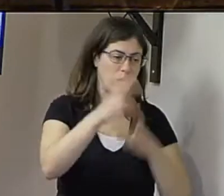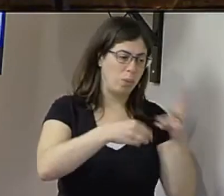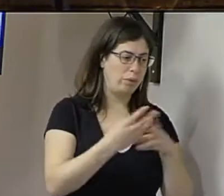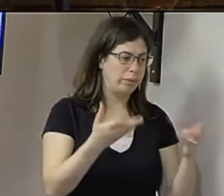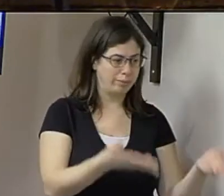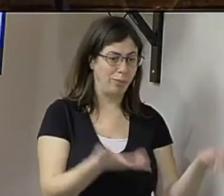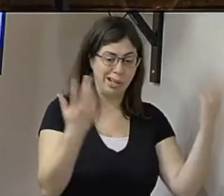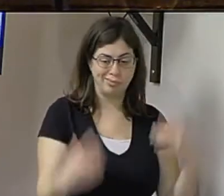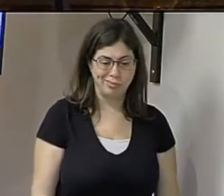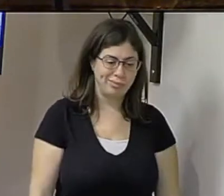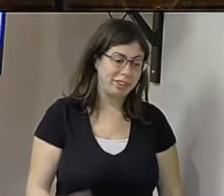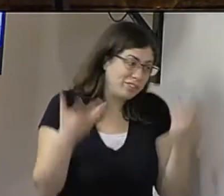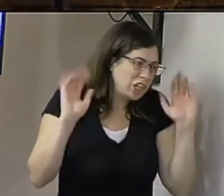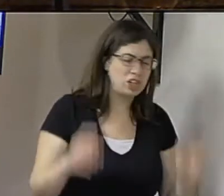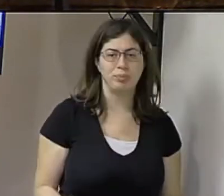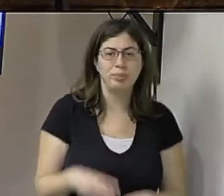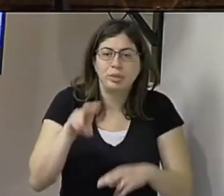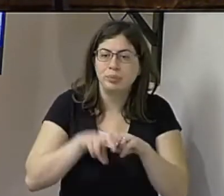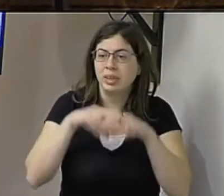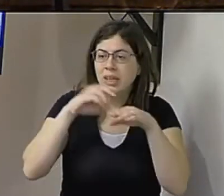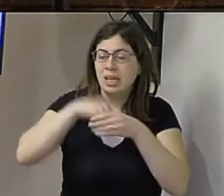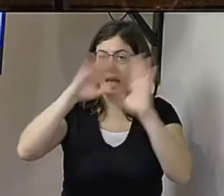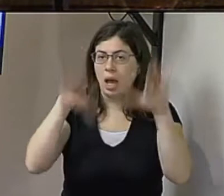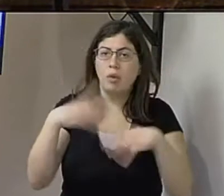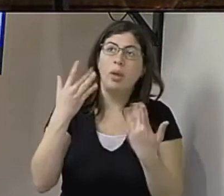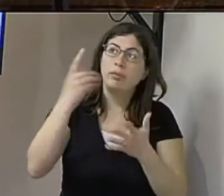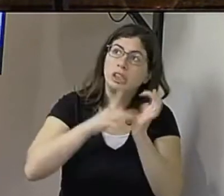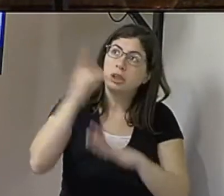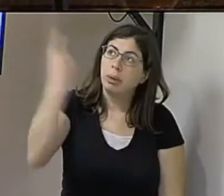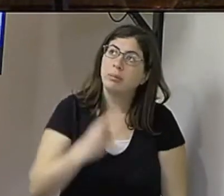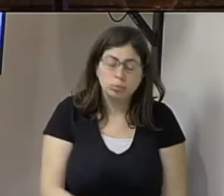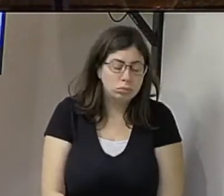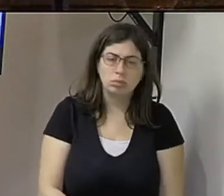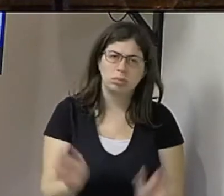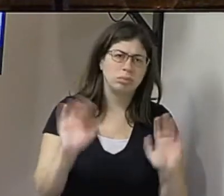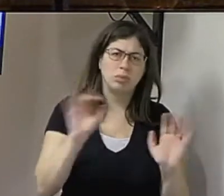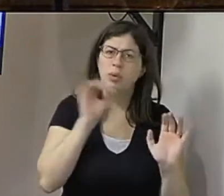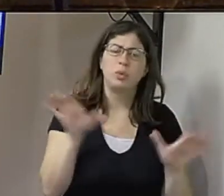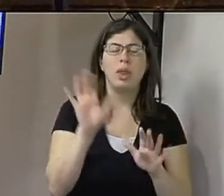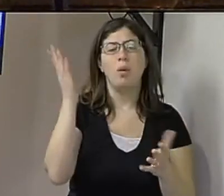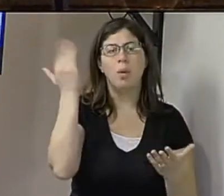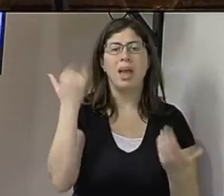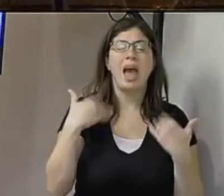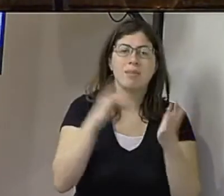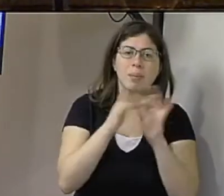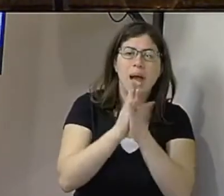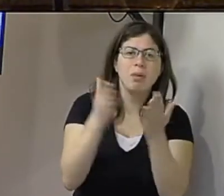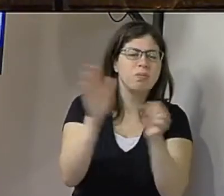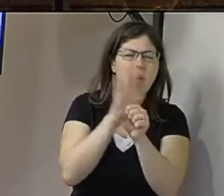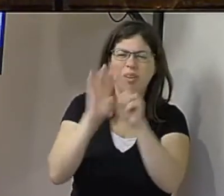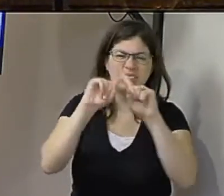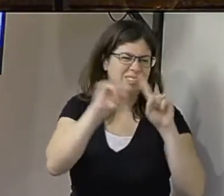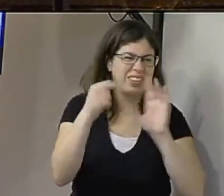well, I guess it's all over. Let's just sit inside our house and wait for Jesus to come back, right? And one of the reasons why we don't do that is we have a Bible filled with